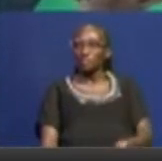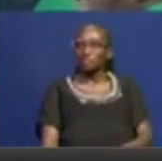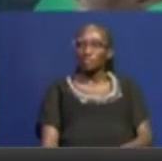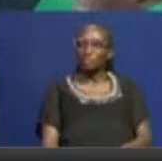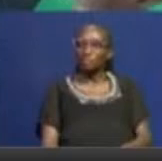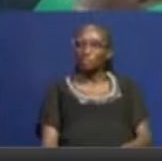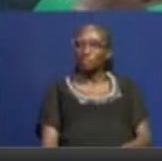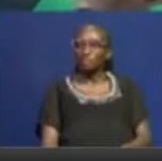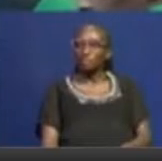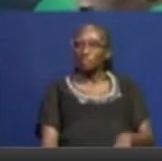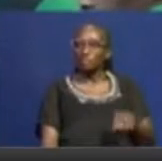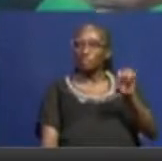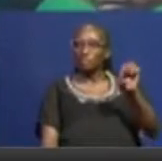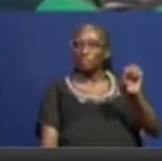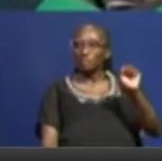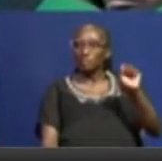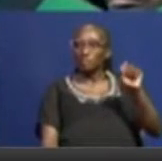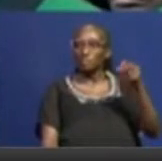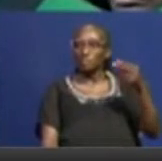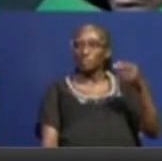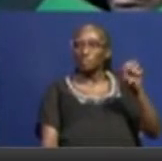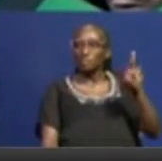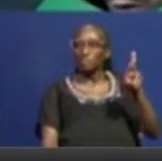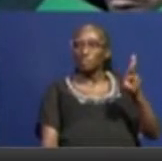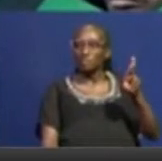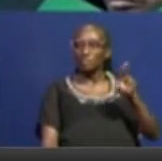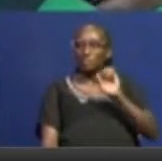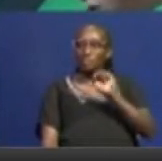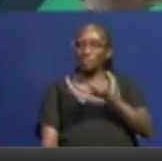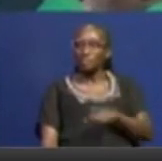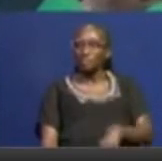Nairobi City Esther Mudhoni Pasaris.